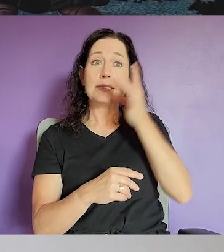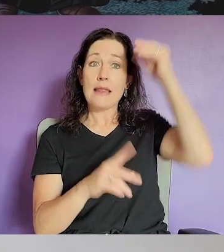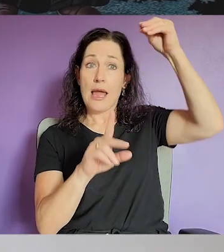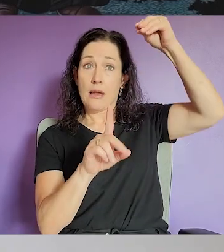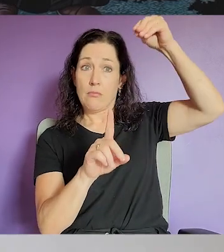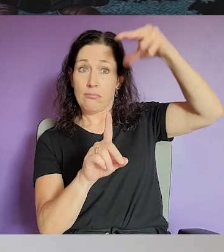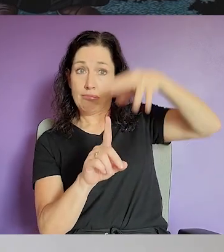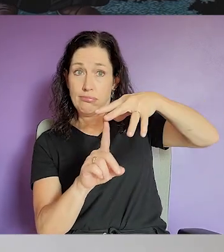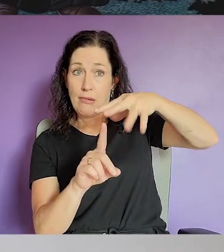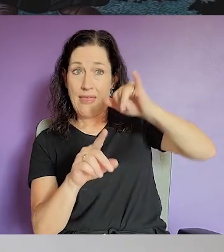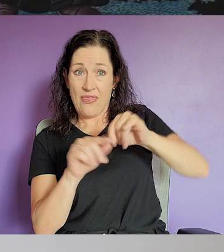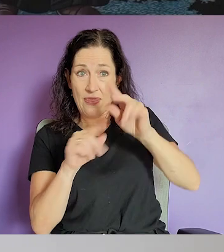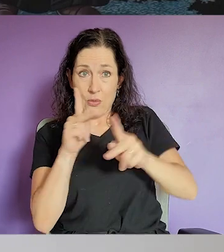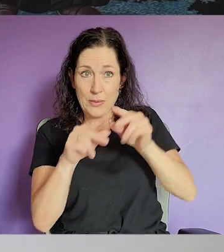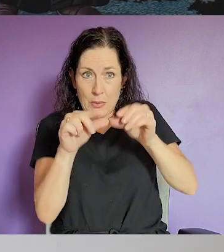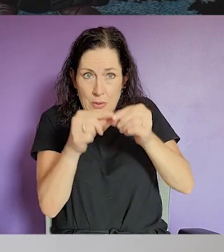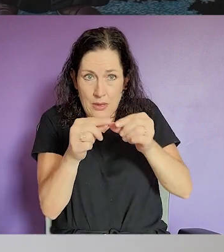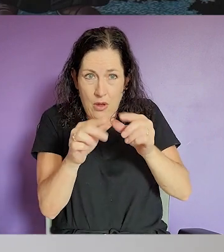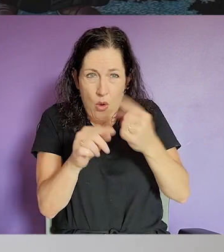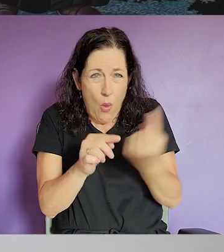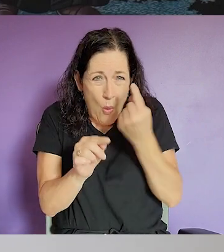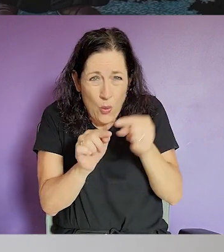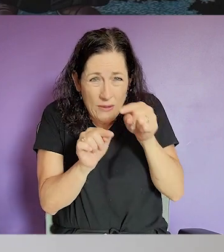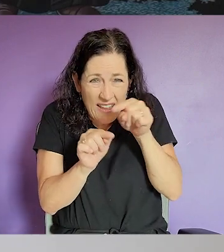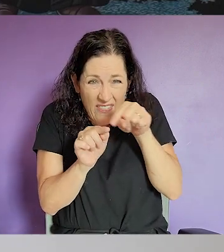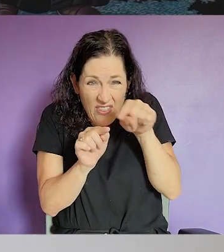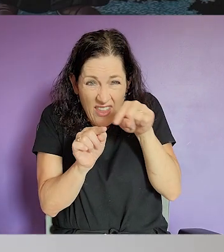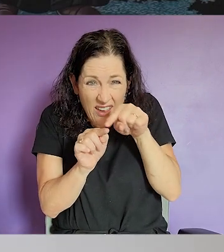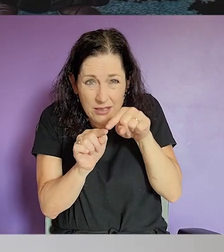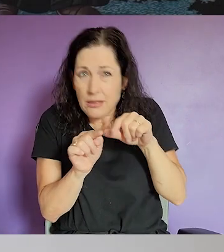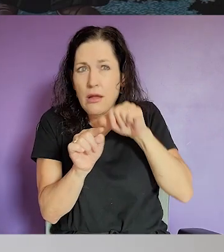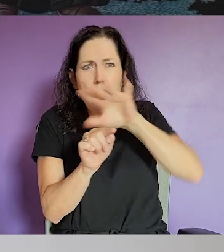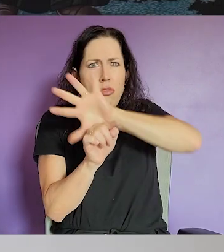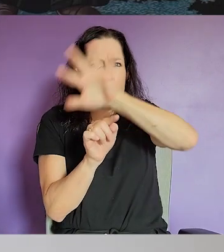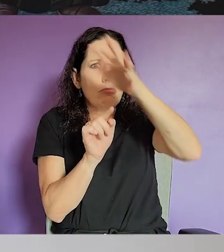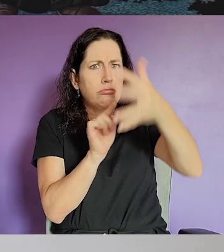them, illuminating them, was meant only for them.